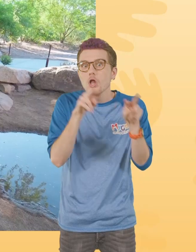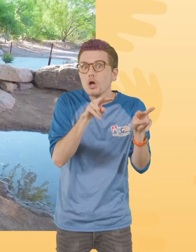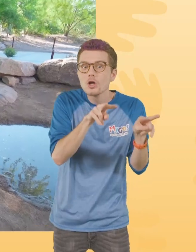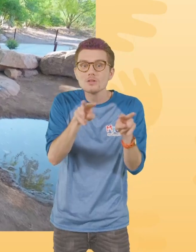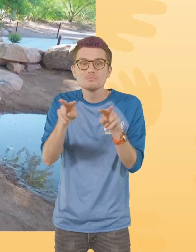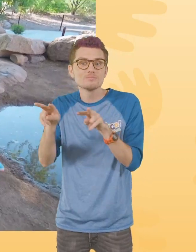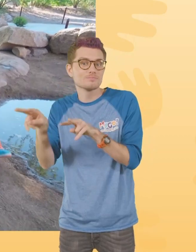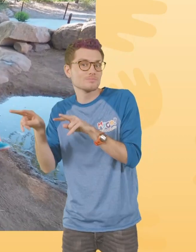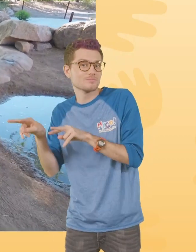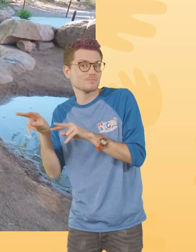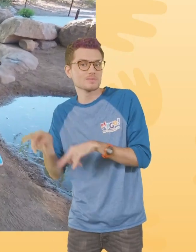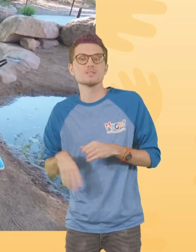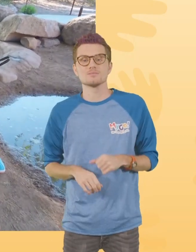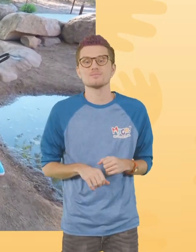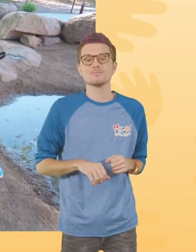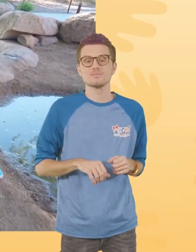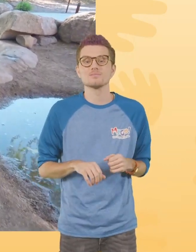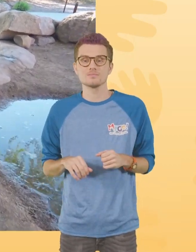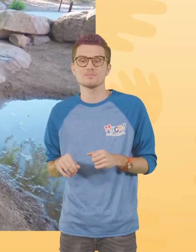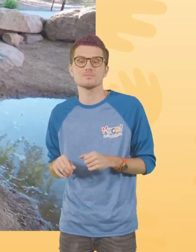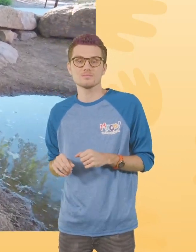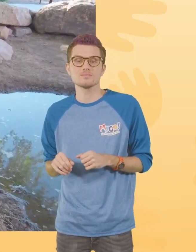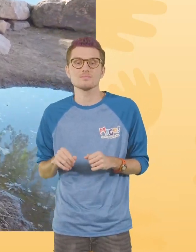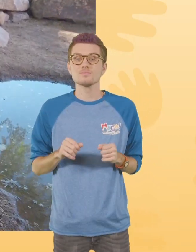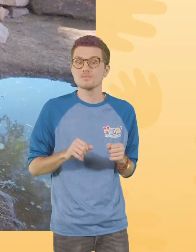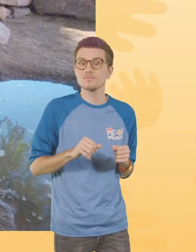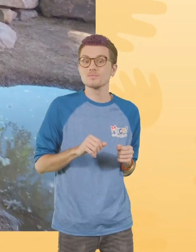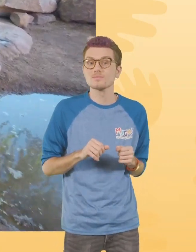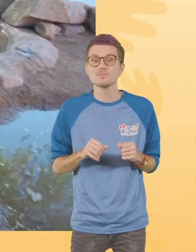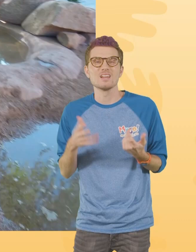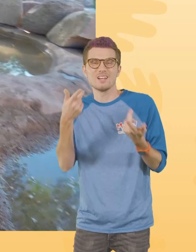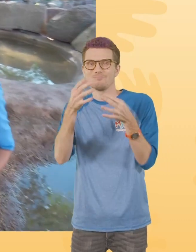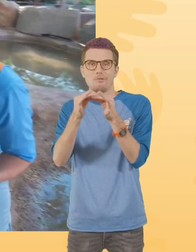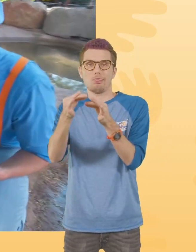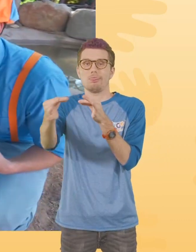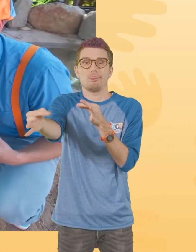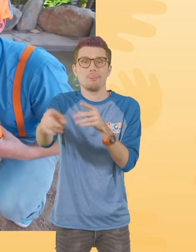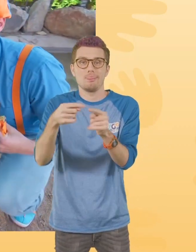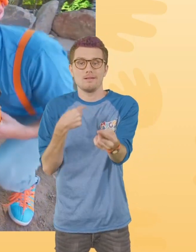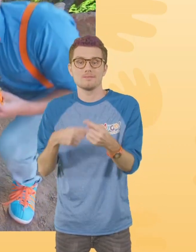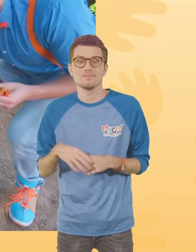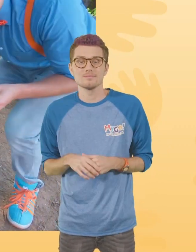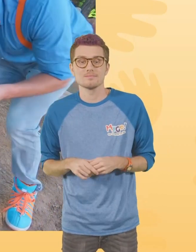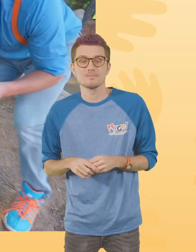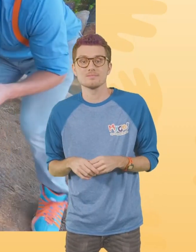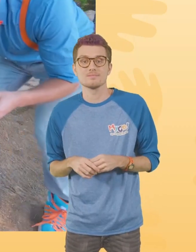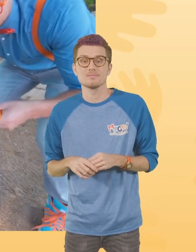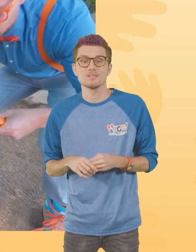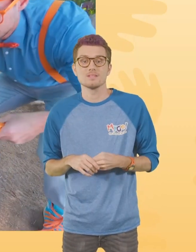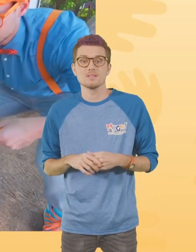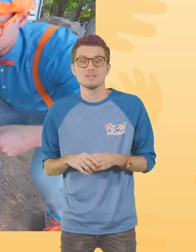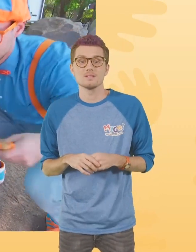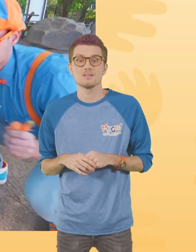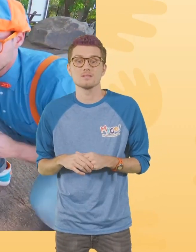Whoa, hello. How are you doing? Are you having a good day? Ooh, check it out. See this tortoise?